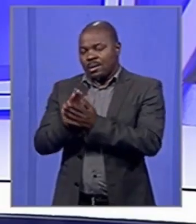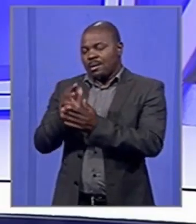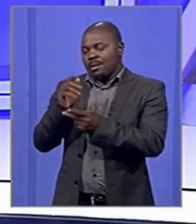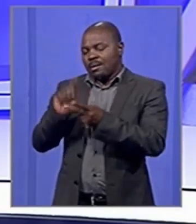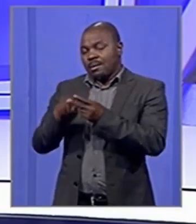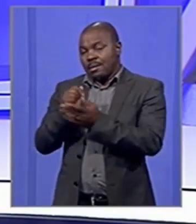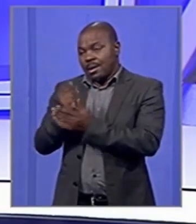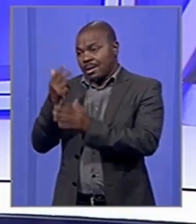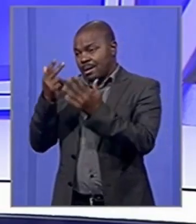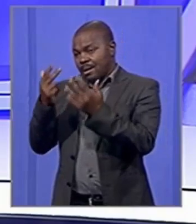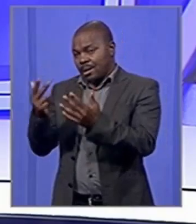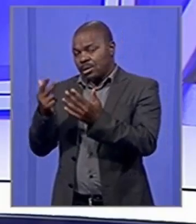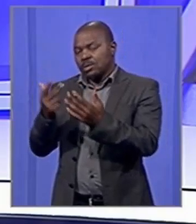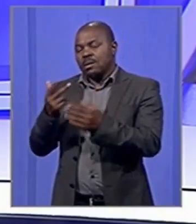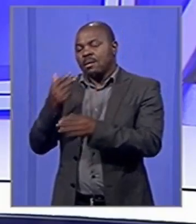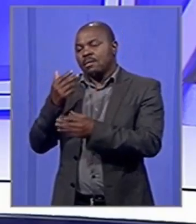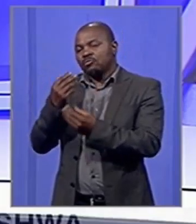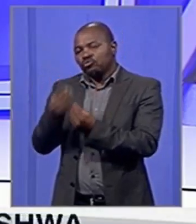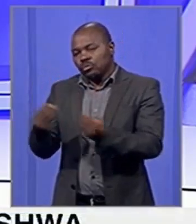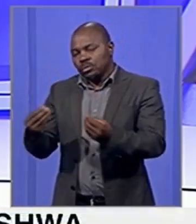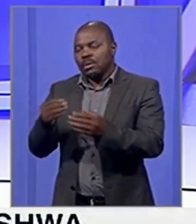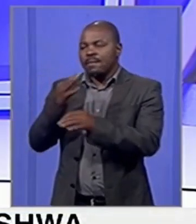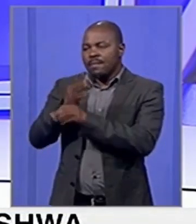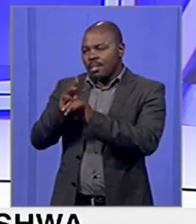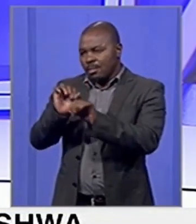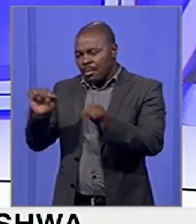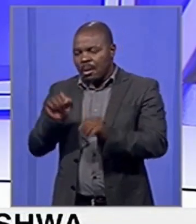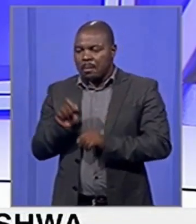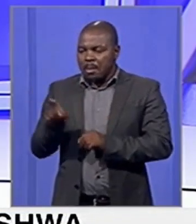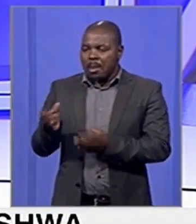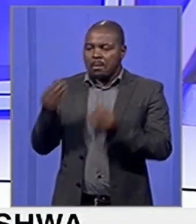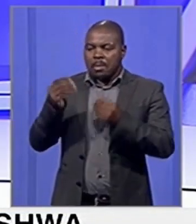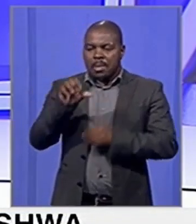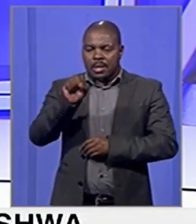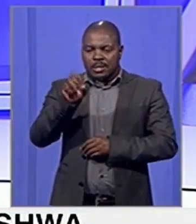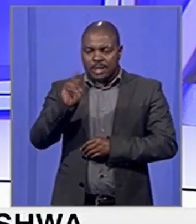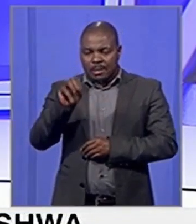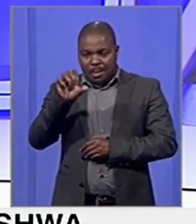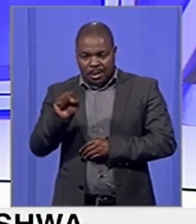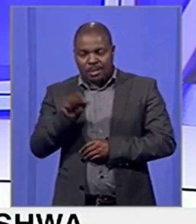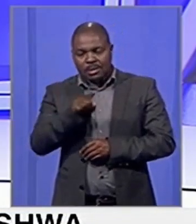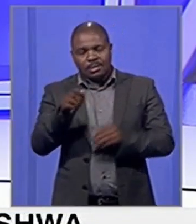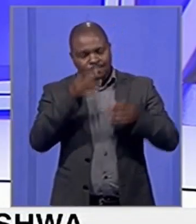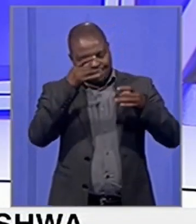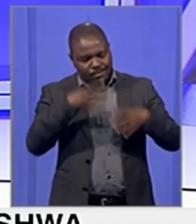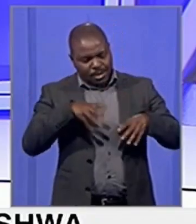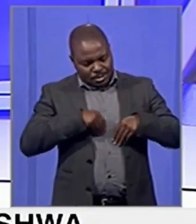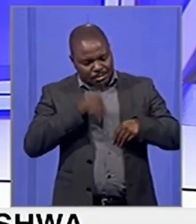tseo barutwana ba kentsweng ho tsona ba ananele ka ha lefapha le entse qeto ka hloko.